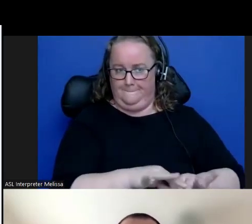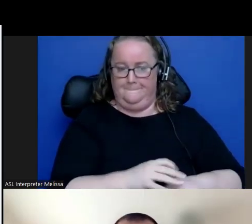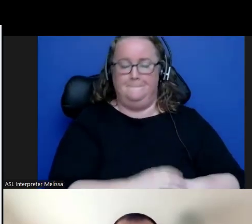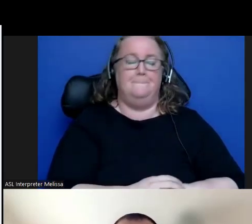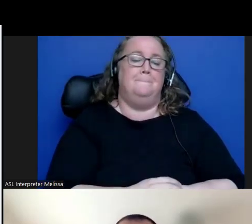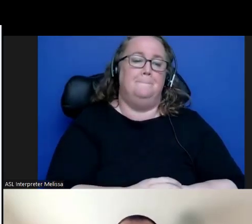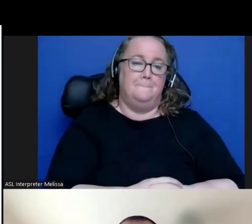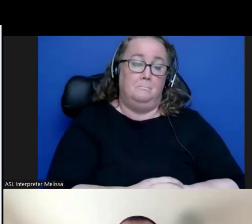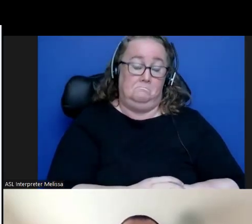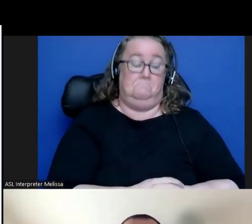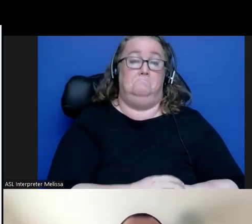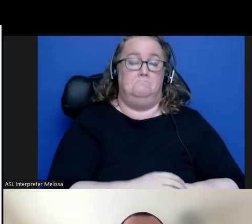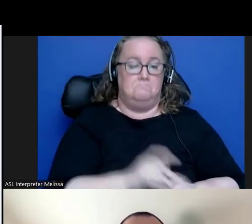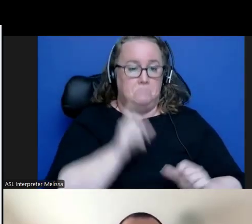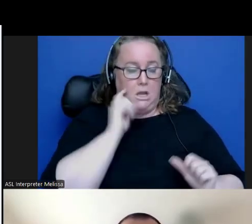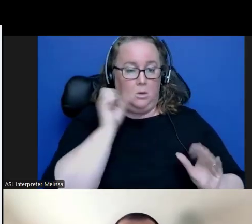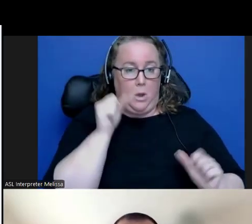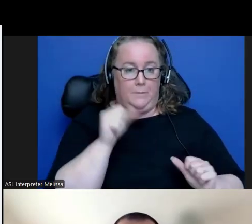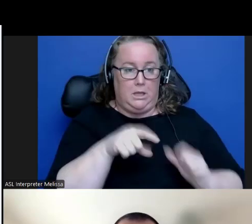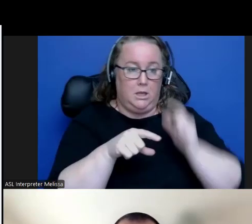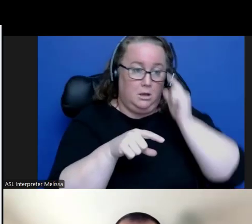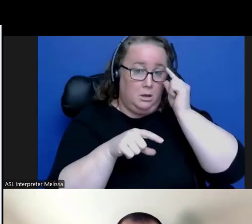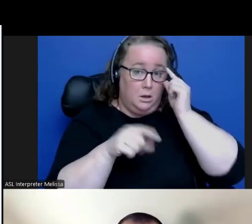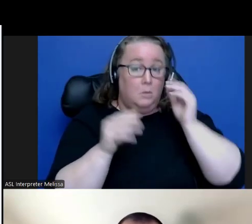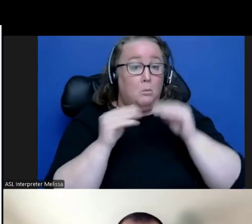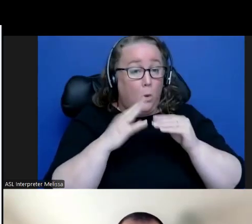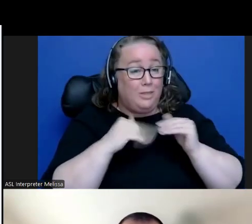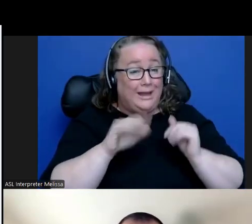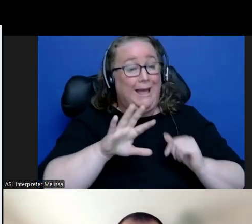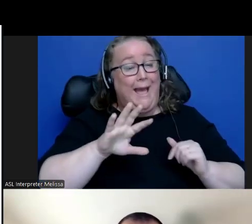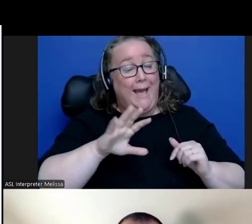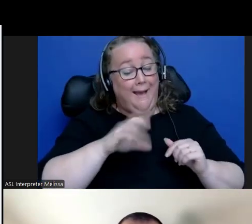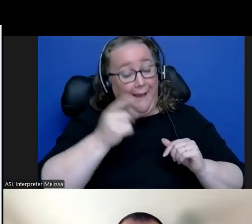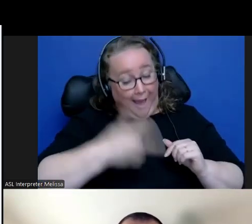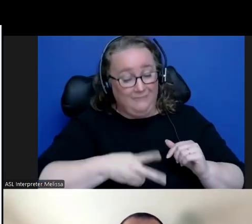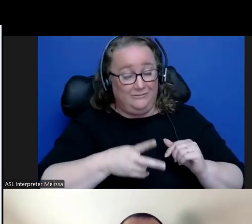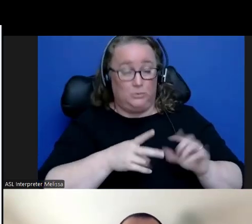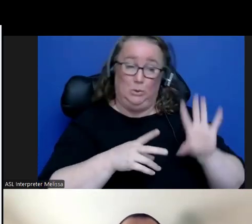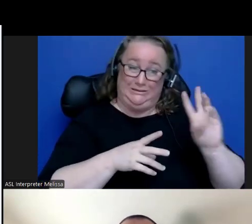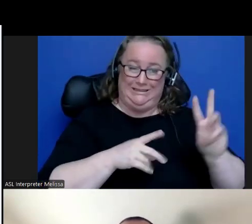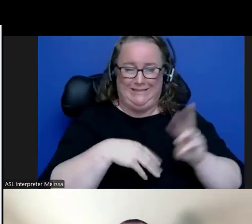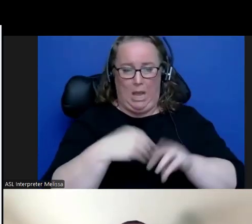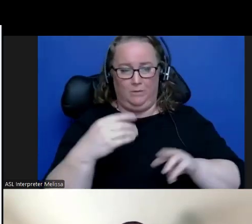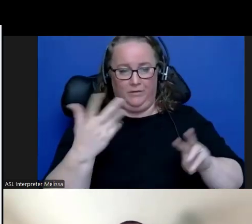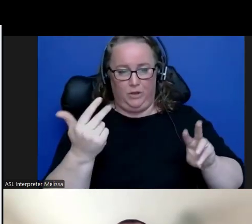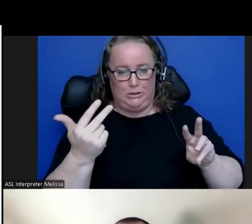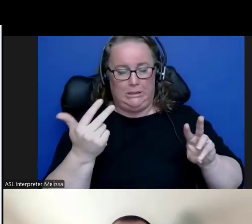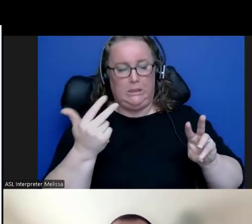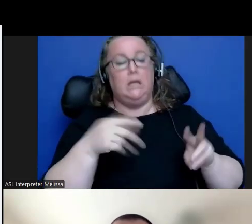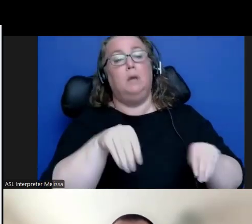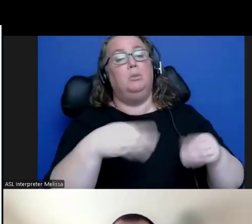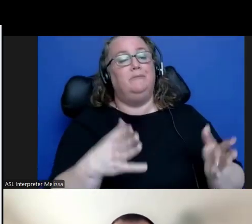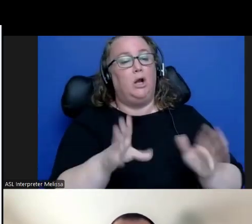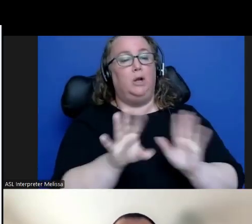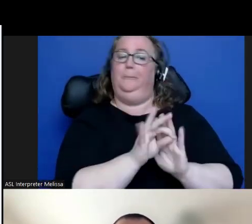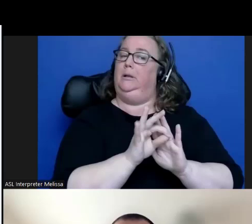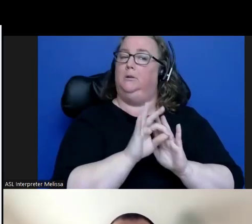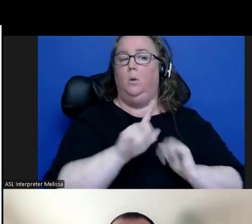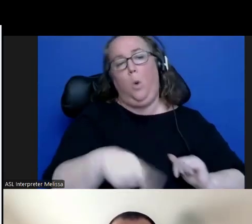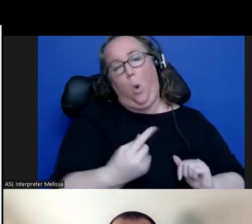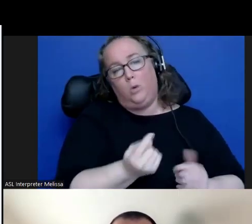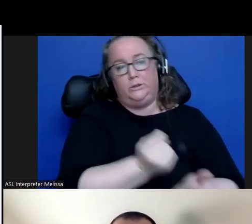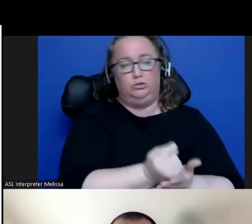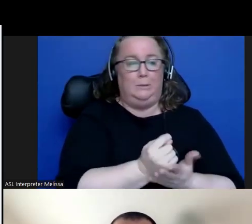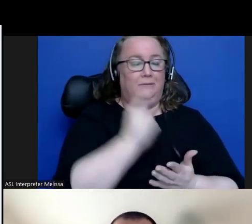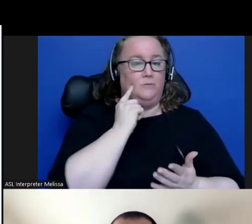And incredibly, on nearly half of the forms, 6 of the forms out of 13, the provider selected only treatment of